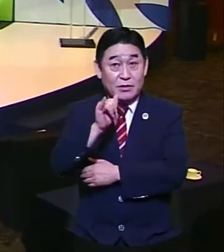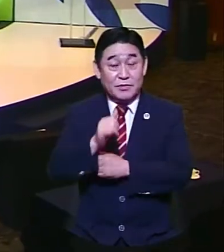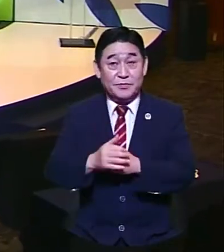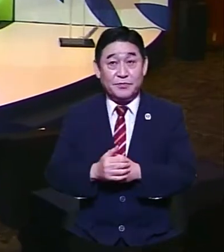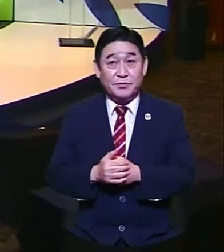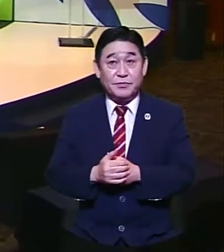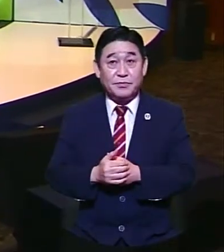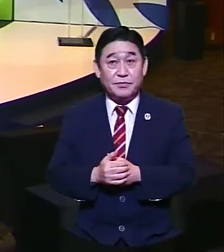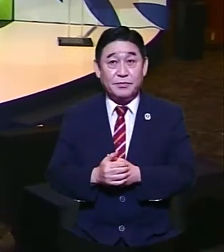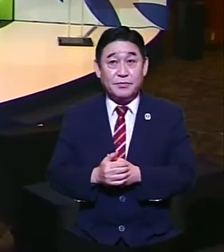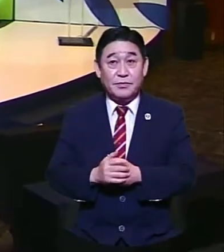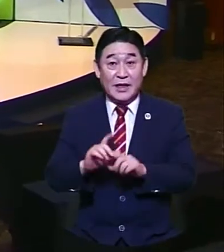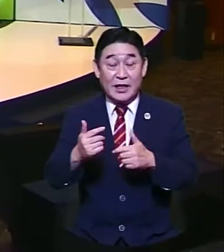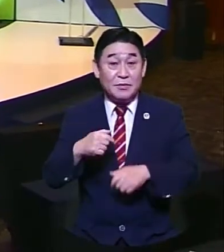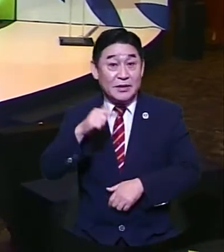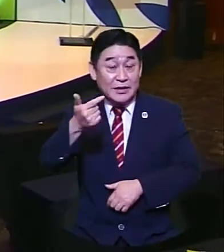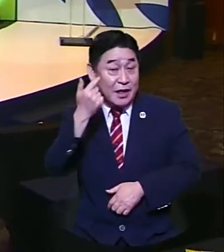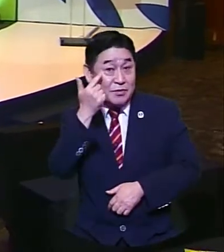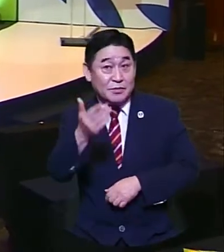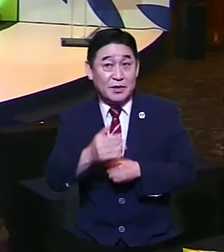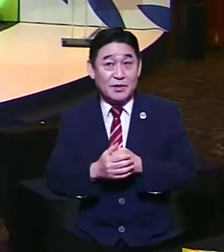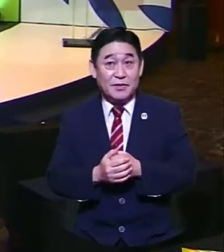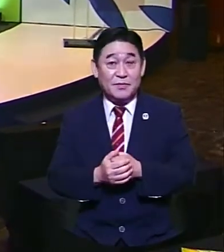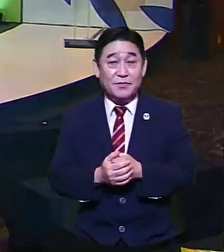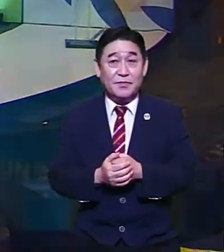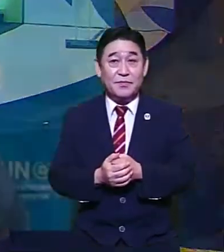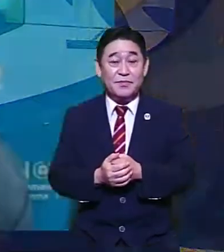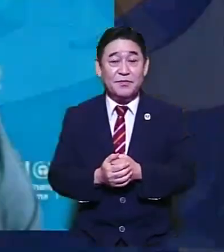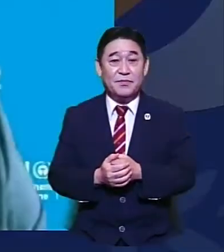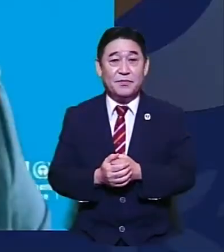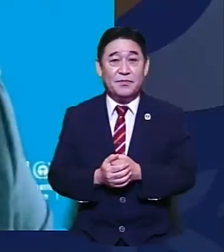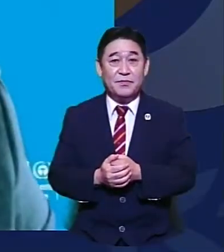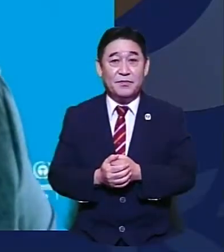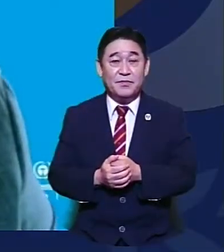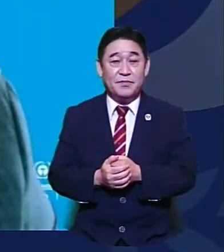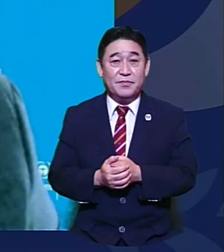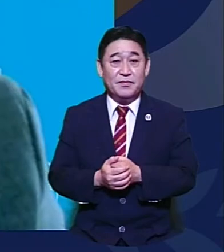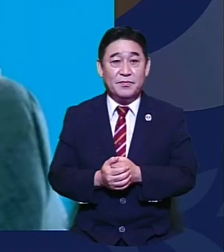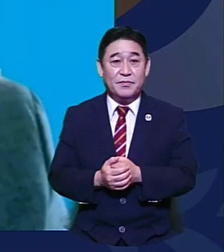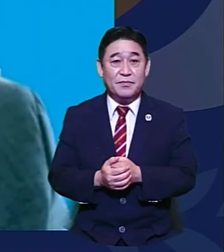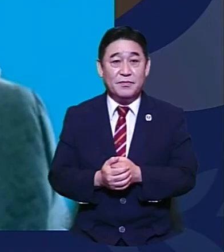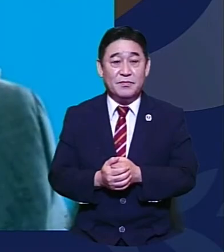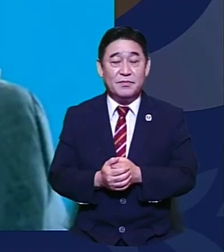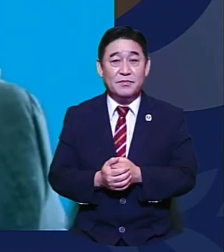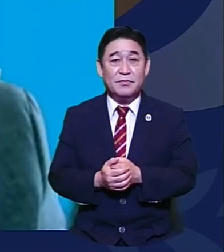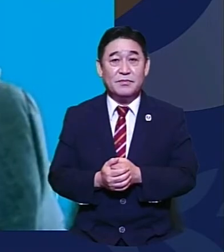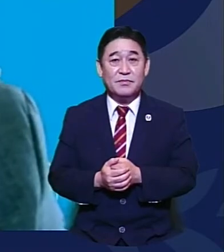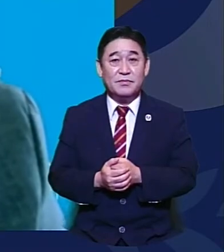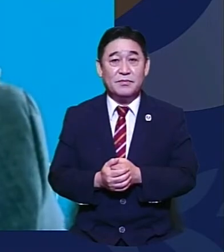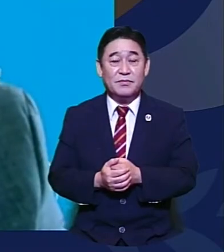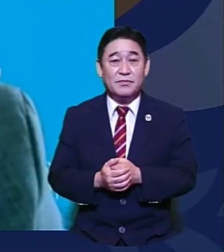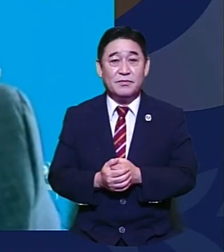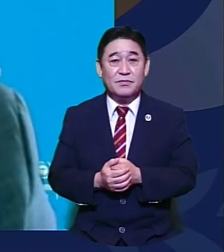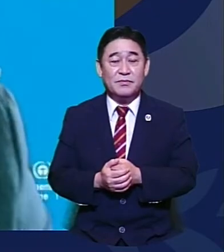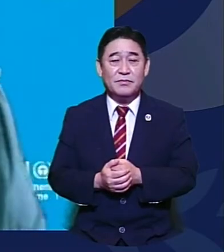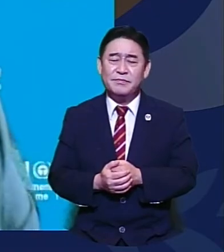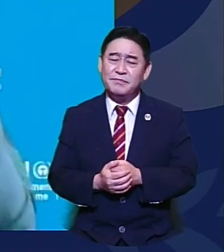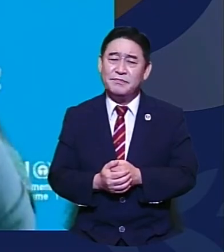on this issue? Yeah, I think the story is much more